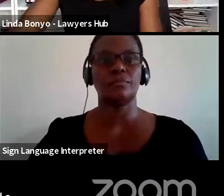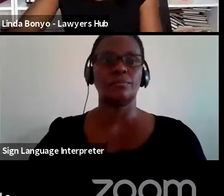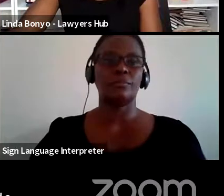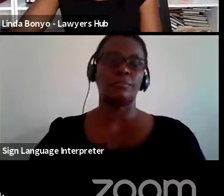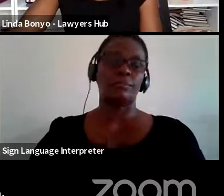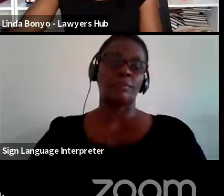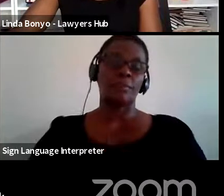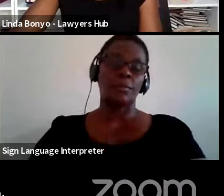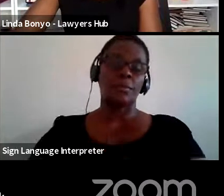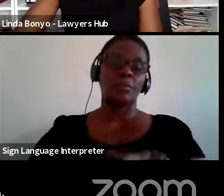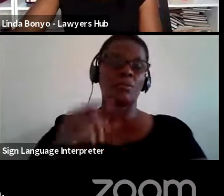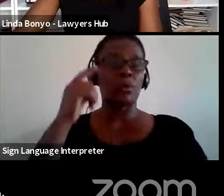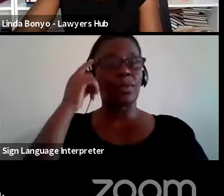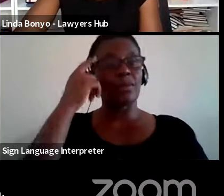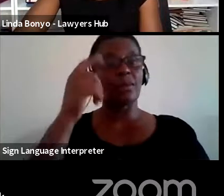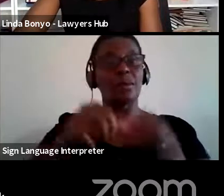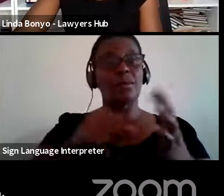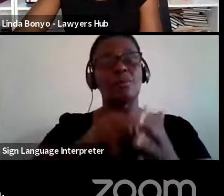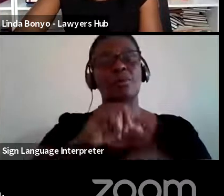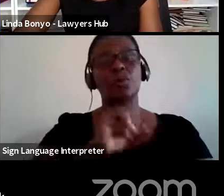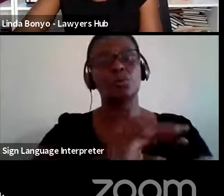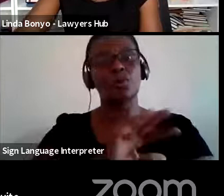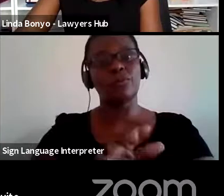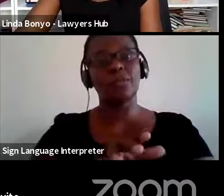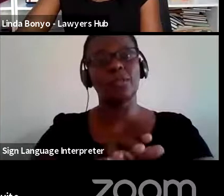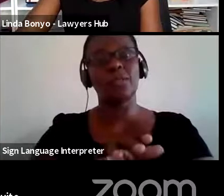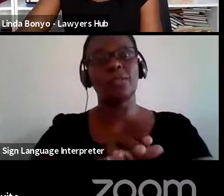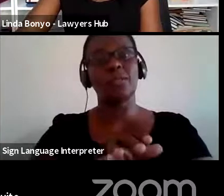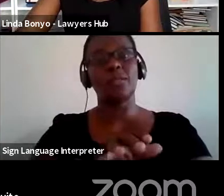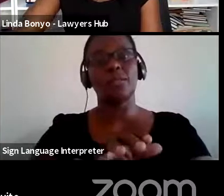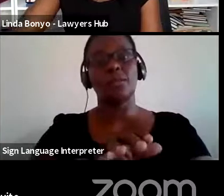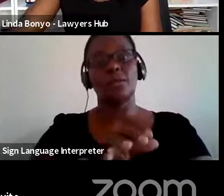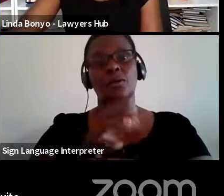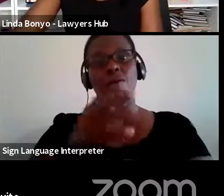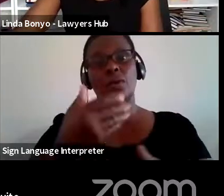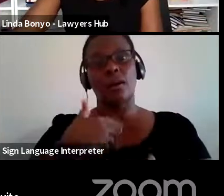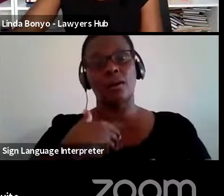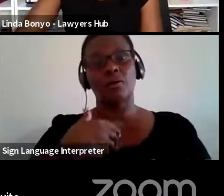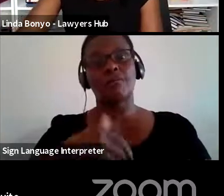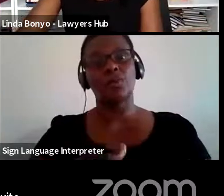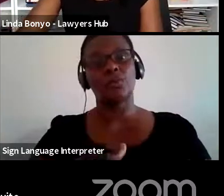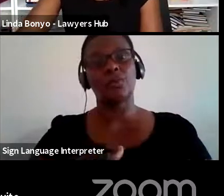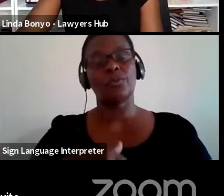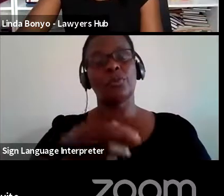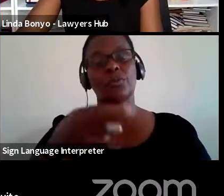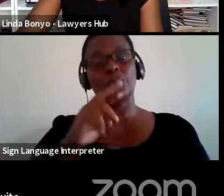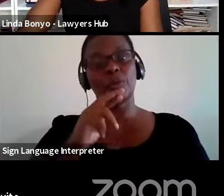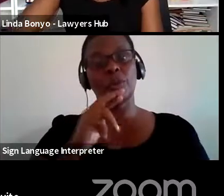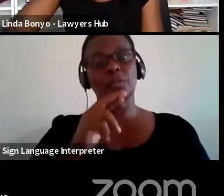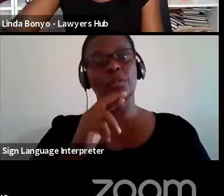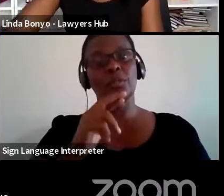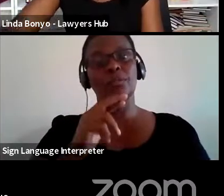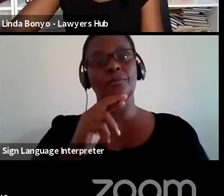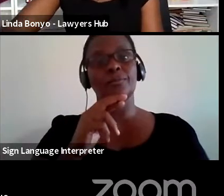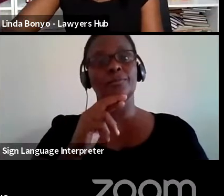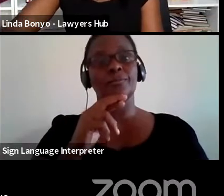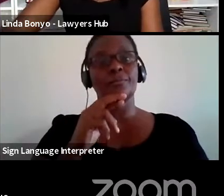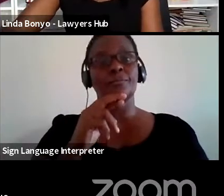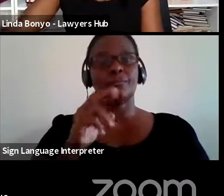think, we were very pleased with the response we received. And at this time, we also had a